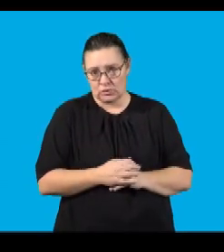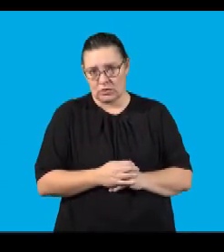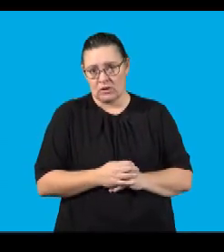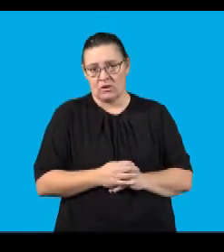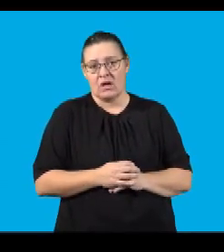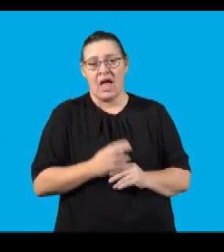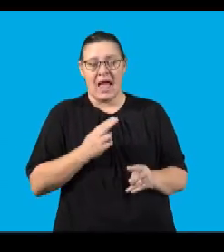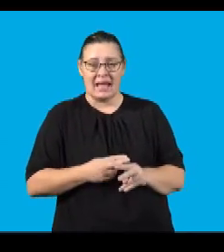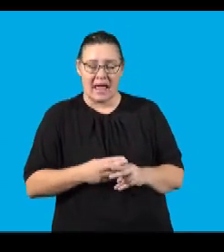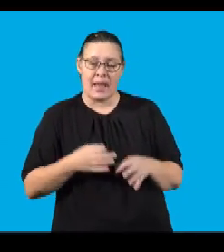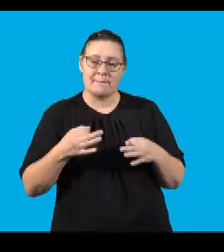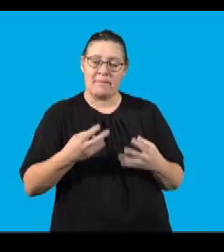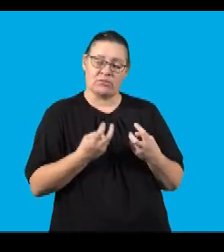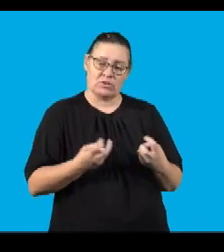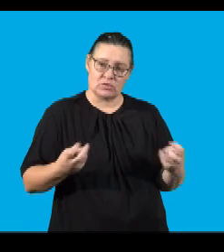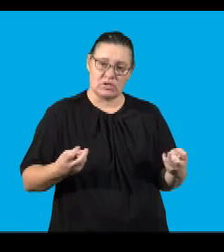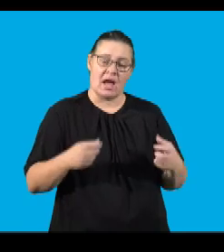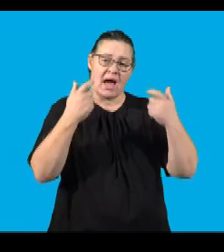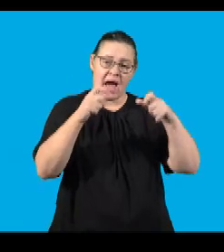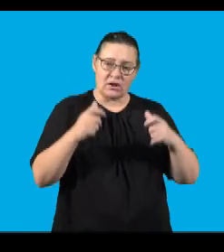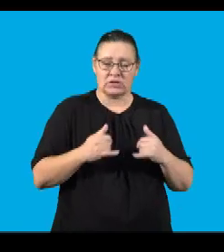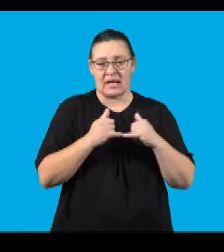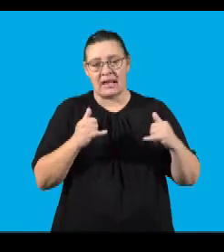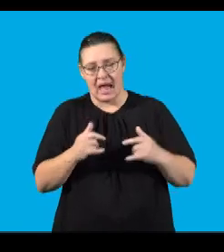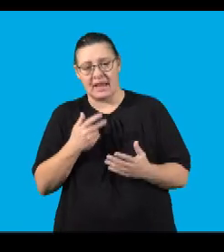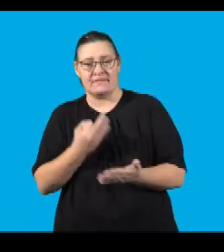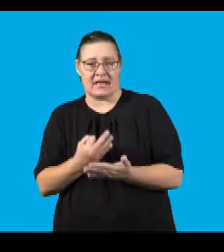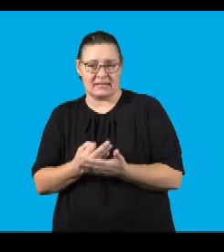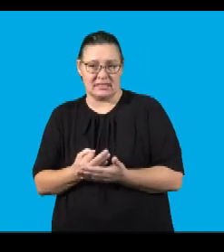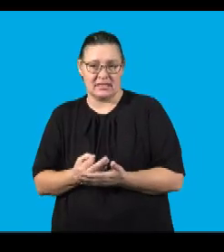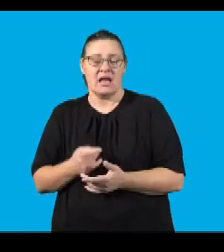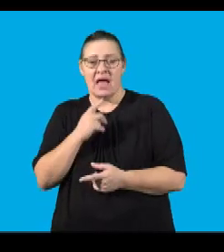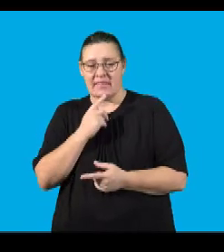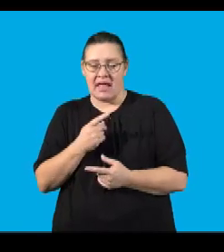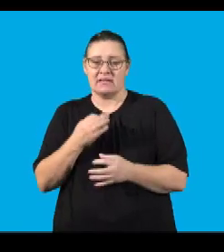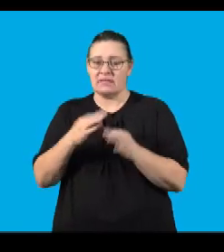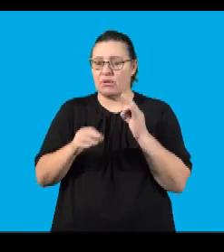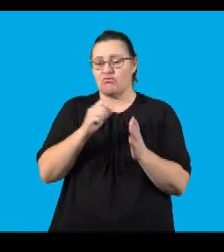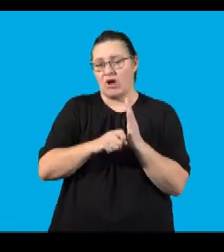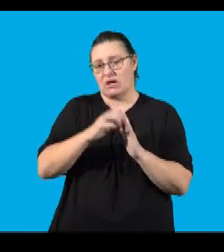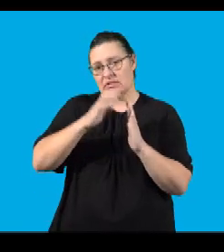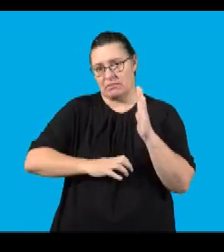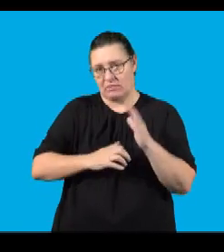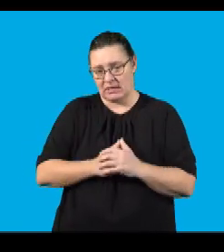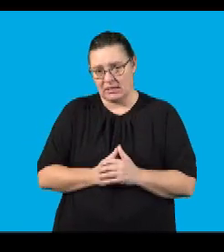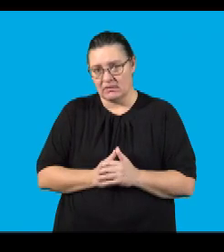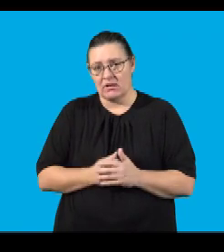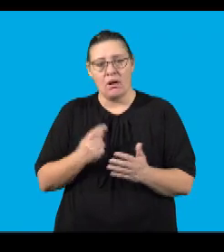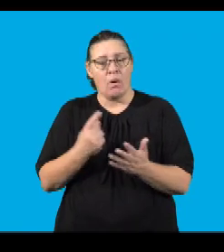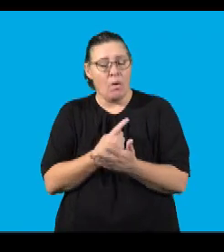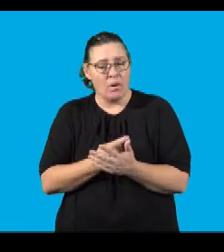question 2. Again, use the paper as a resource, highlight or underline the facts on the paper, and then simply write your